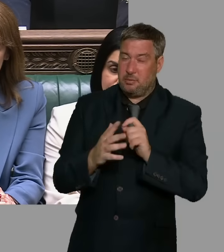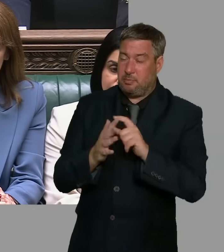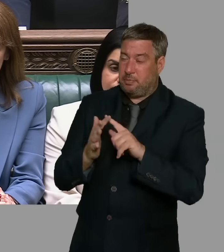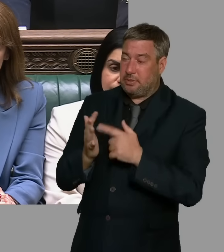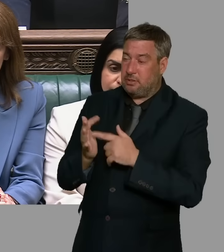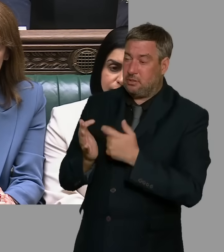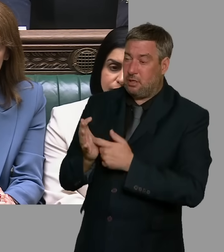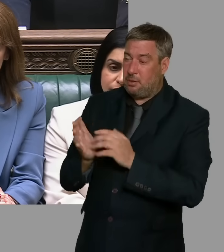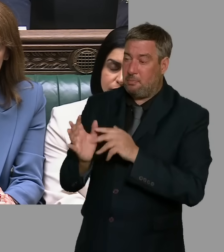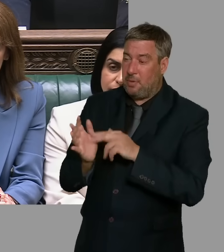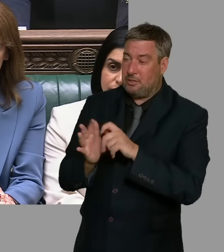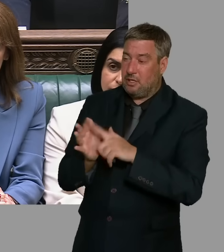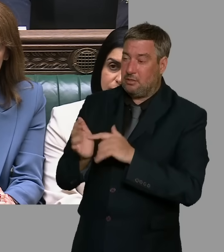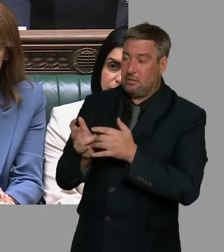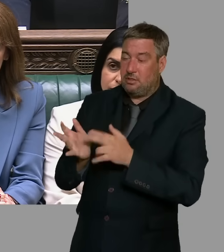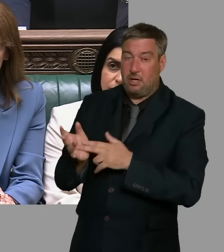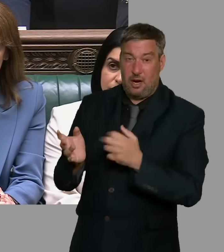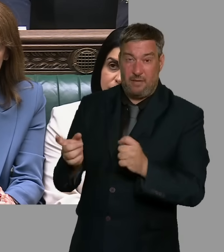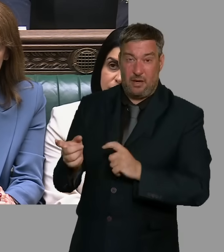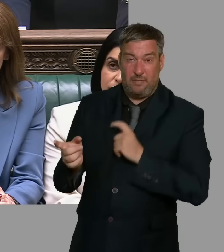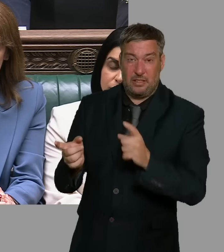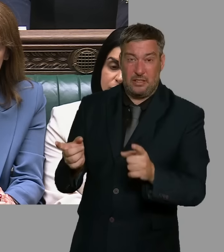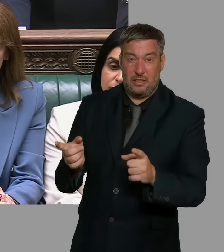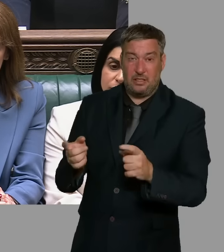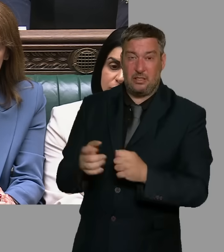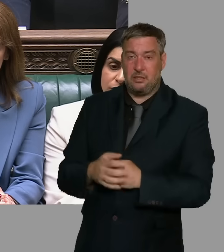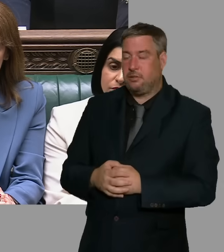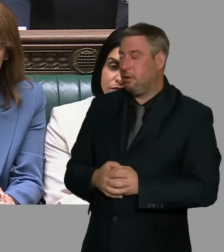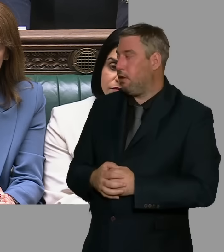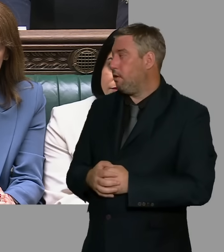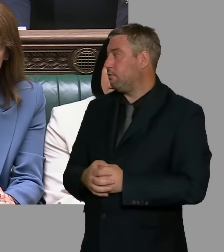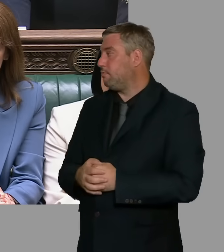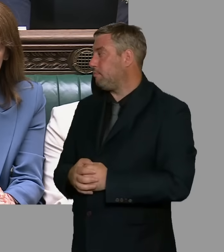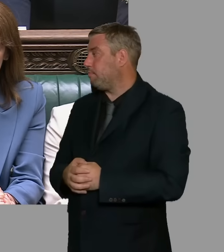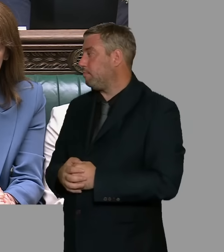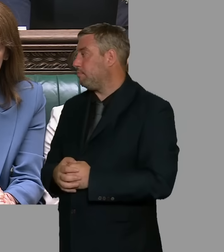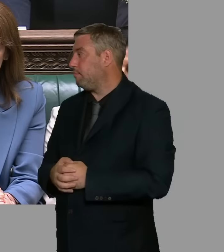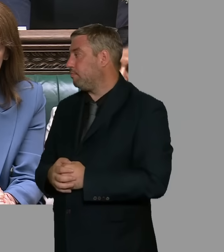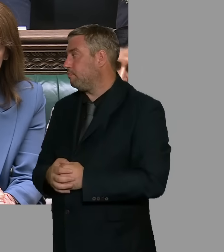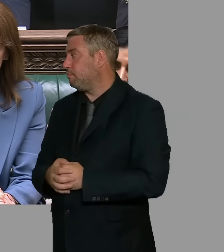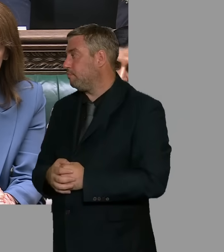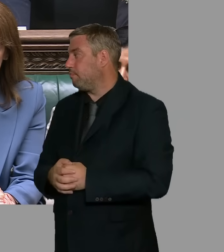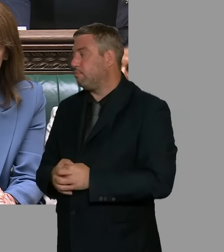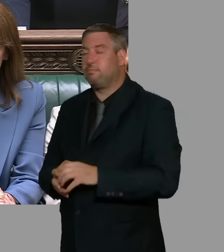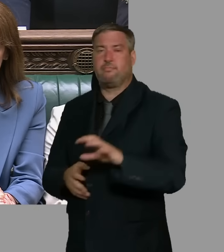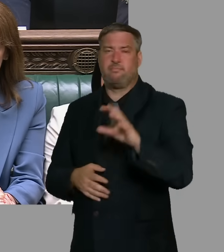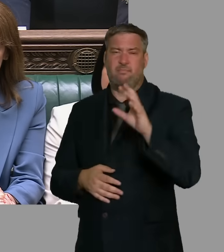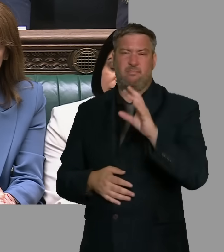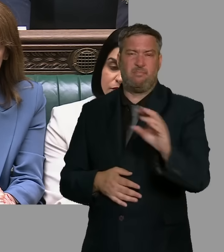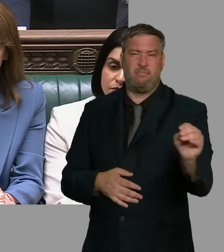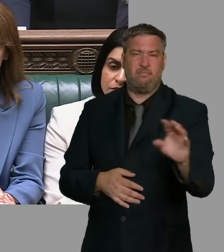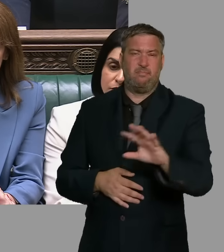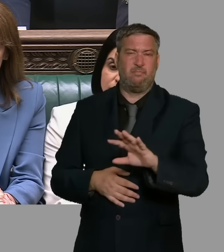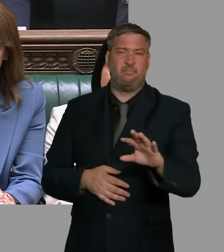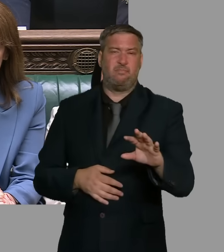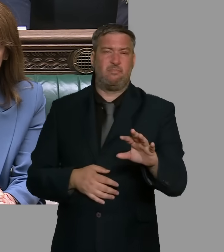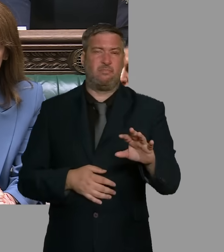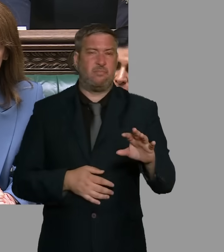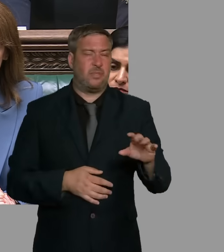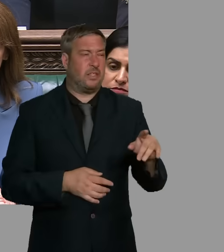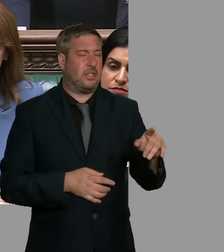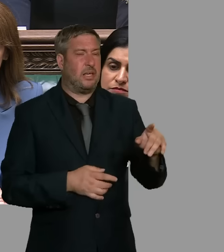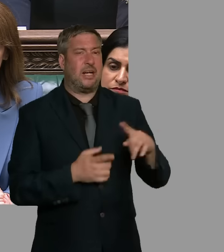minds. He was a despicable criminal who committed the most heinous crimes and destroyed the lives of so many women and girls.